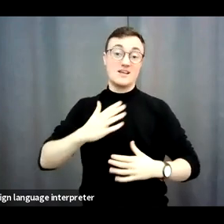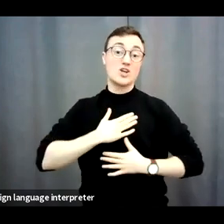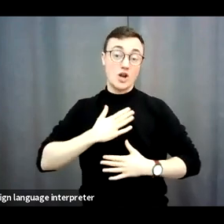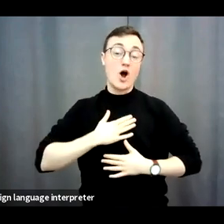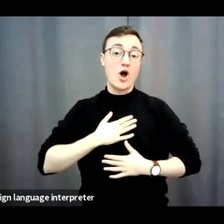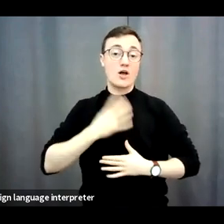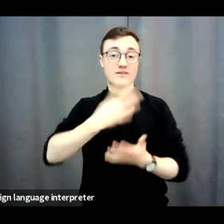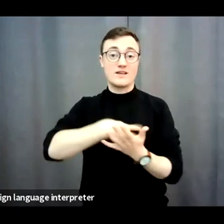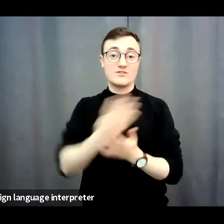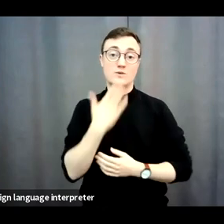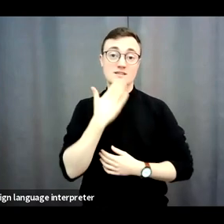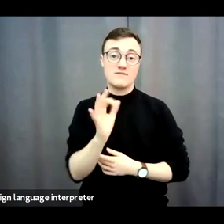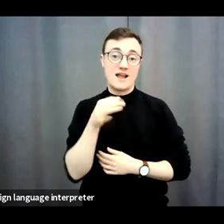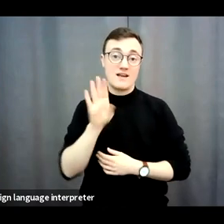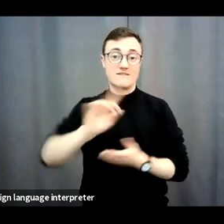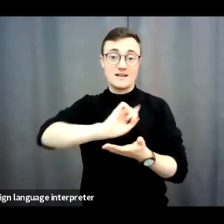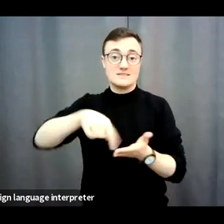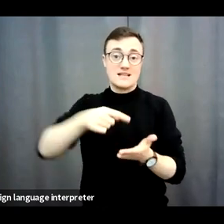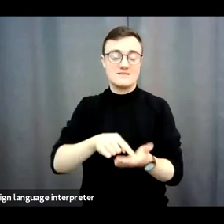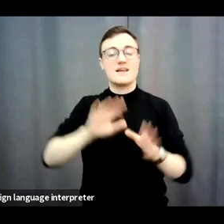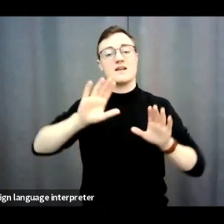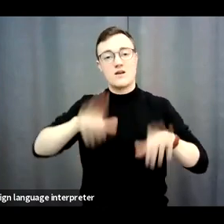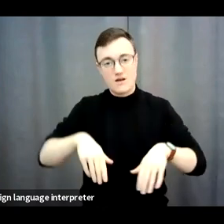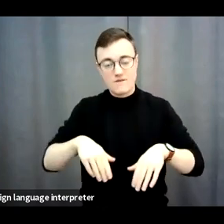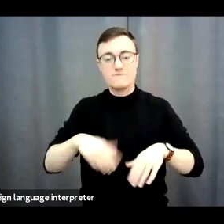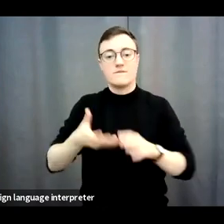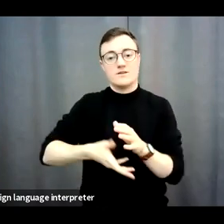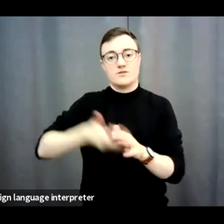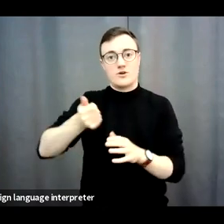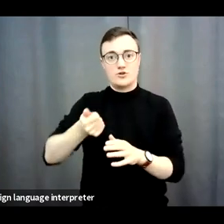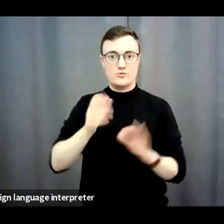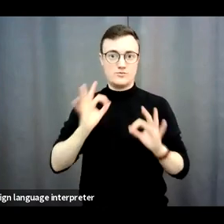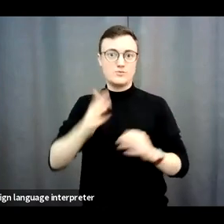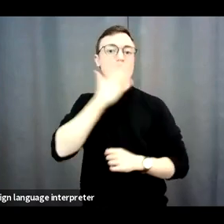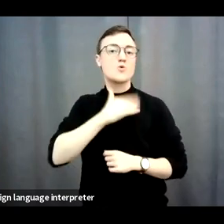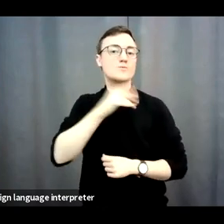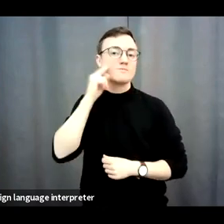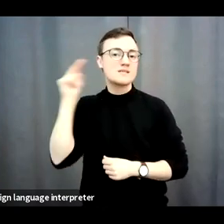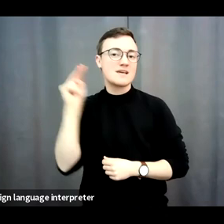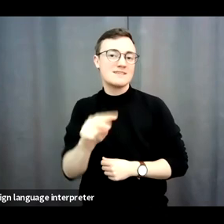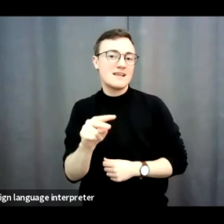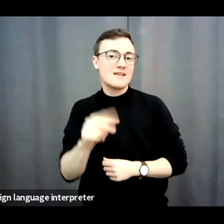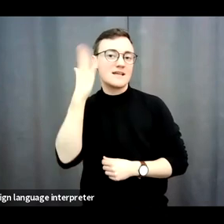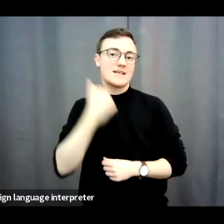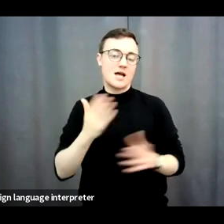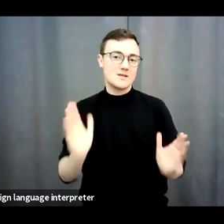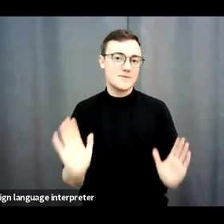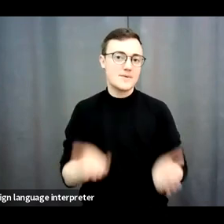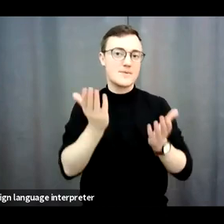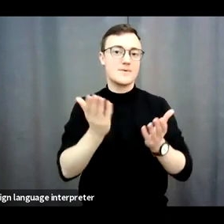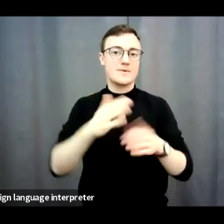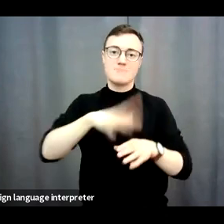has worked a lot about how a youth perspective can be stronger integrated